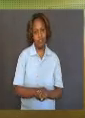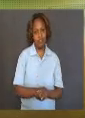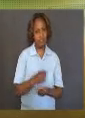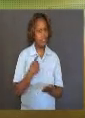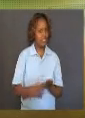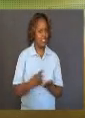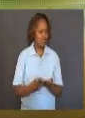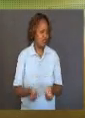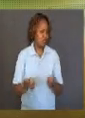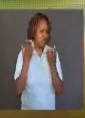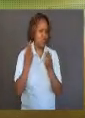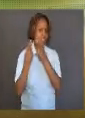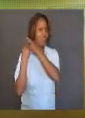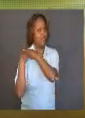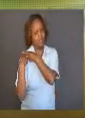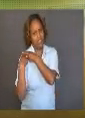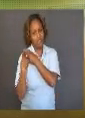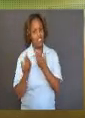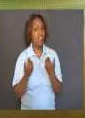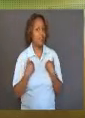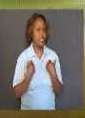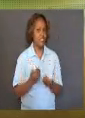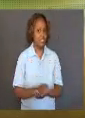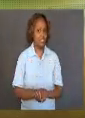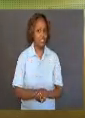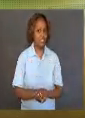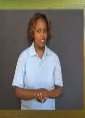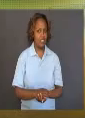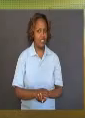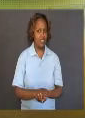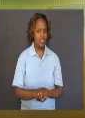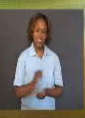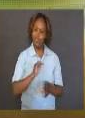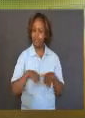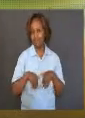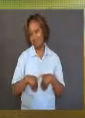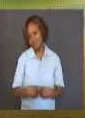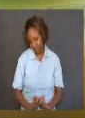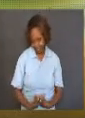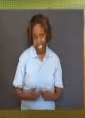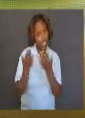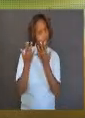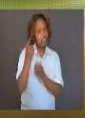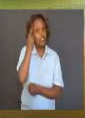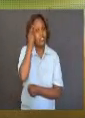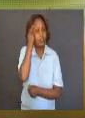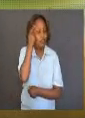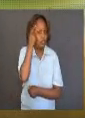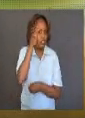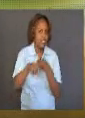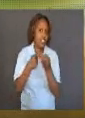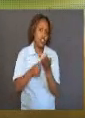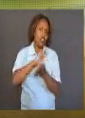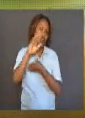like a lot of responsibility. I am tired just thinking about